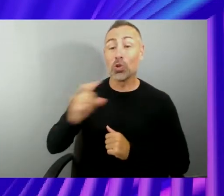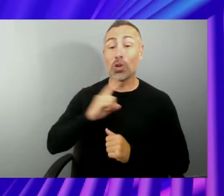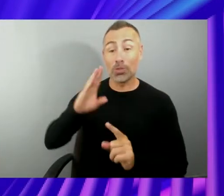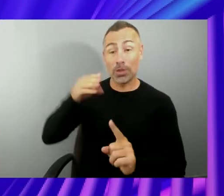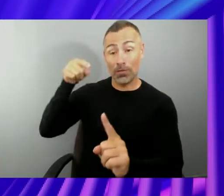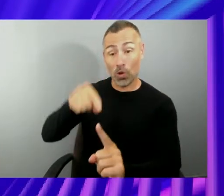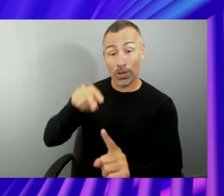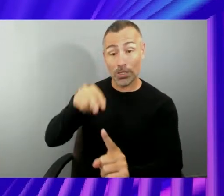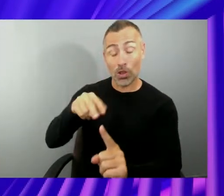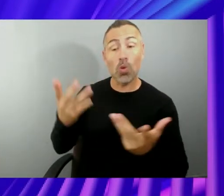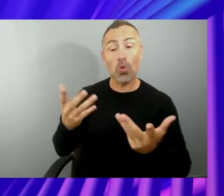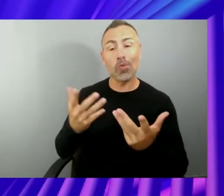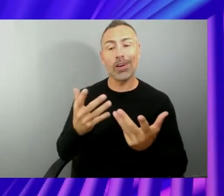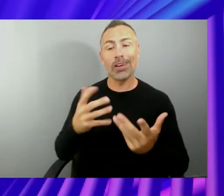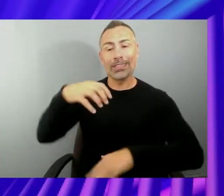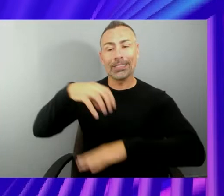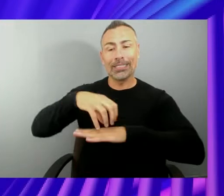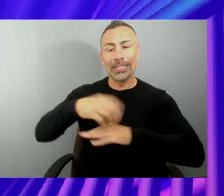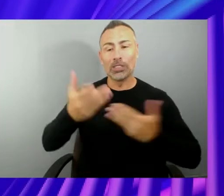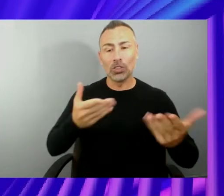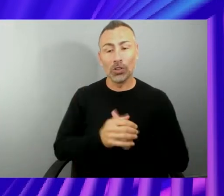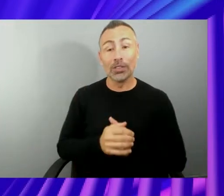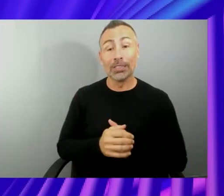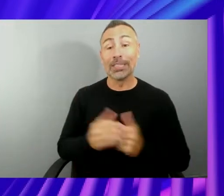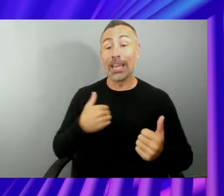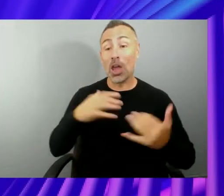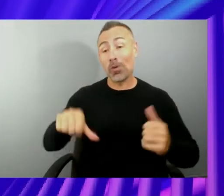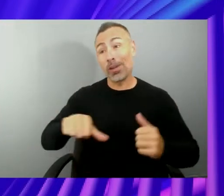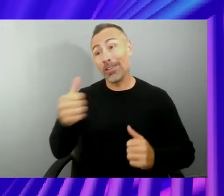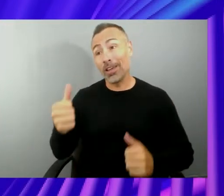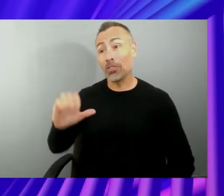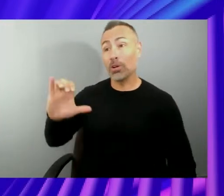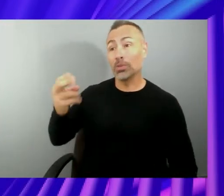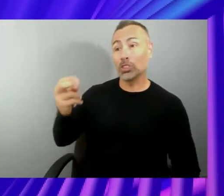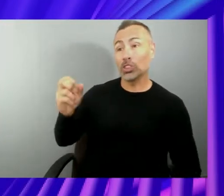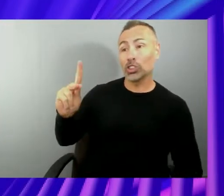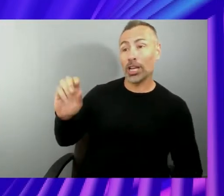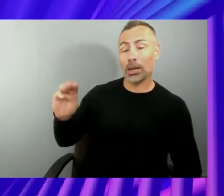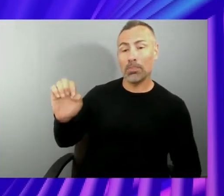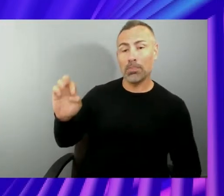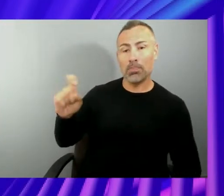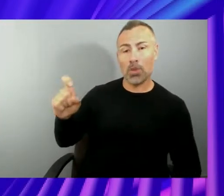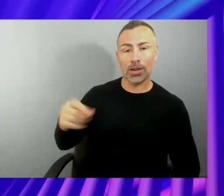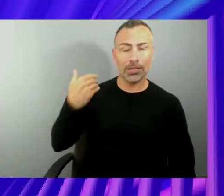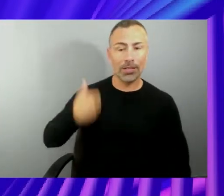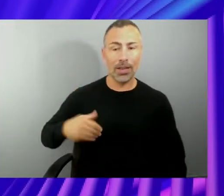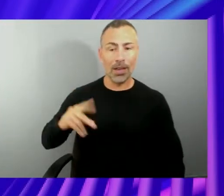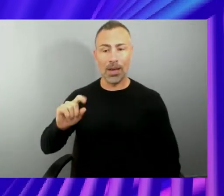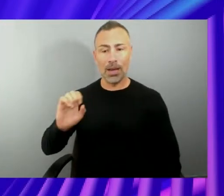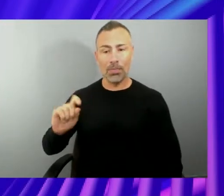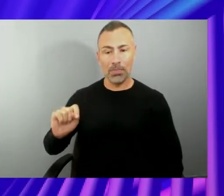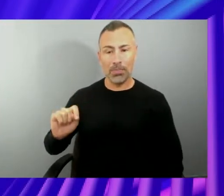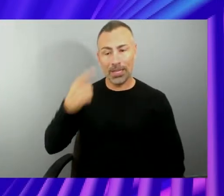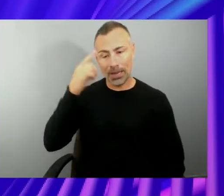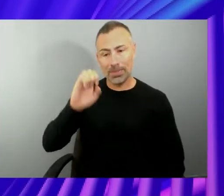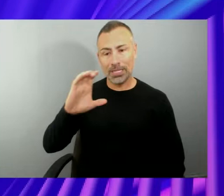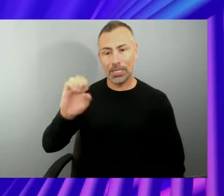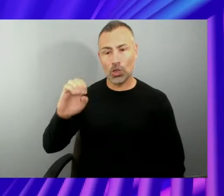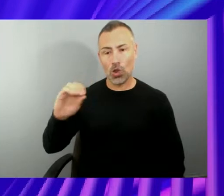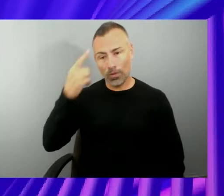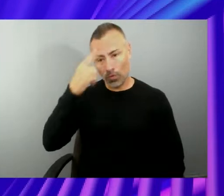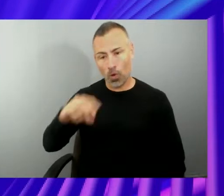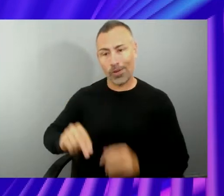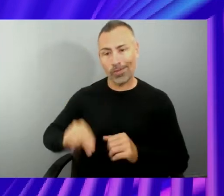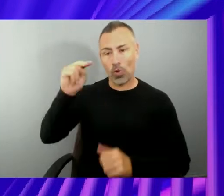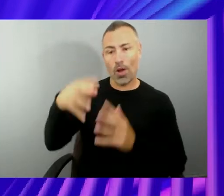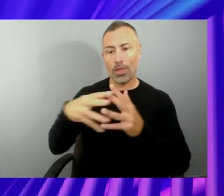fabulous guests from Checkmarx, and I'll let you folks introduce yourselves. Yeah, my name's Pete Chesna. I'm the CISO for North America at Checkmarx.